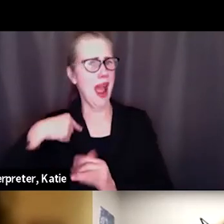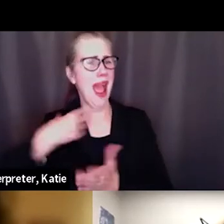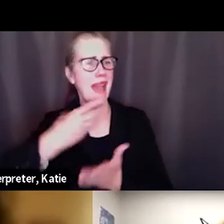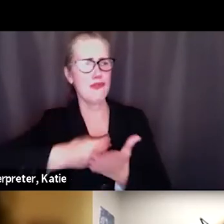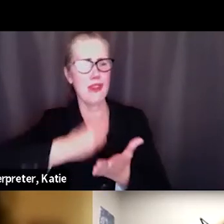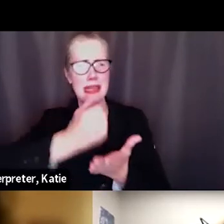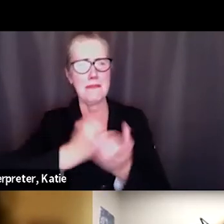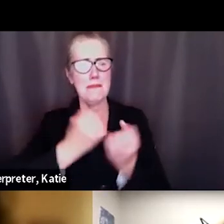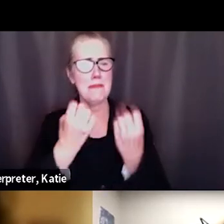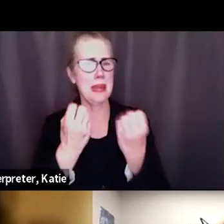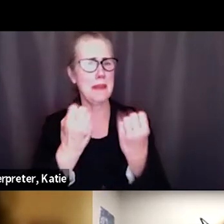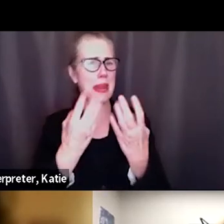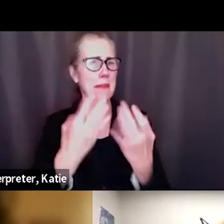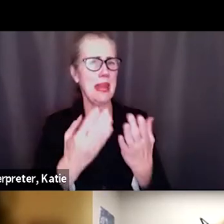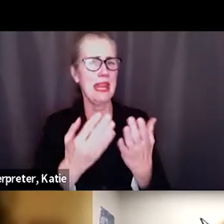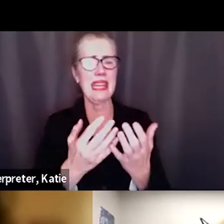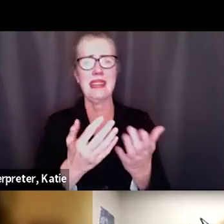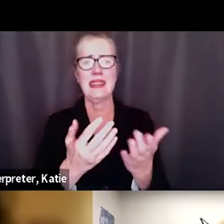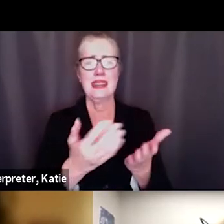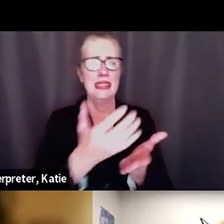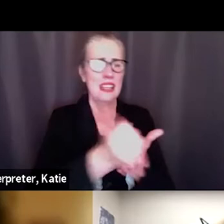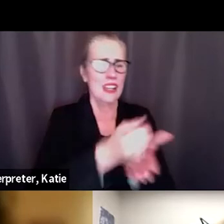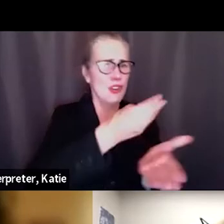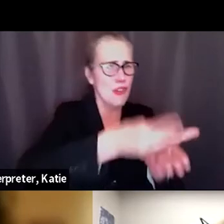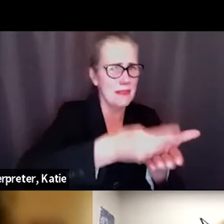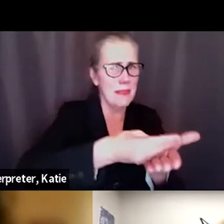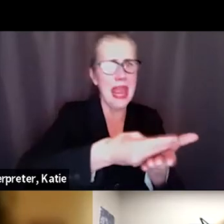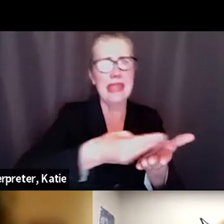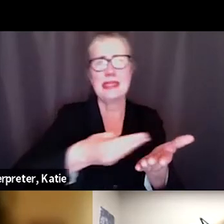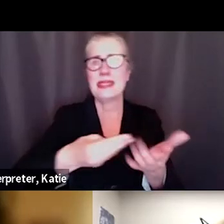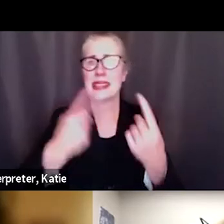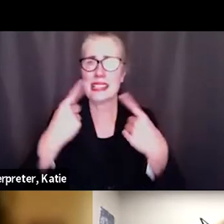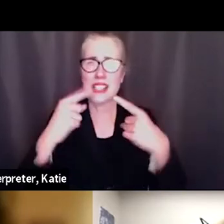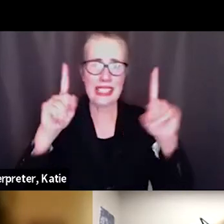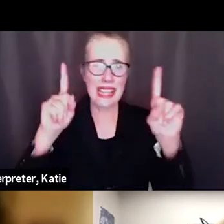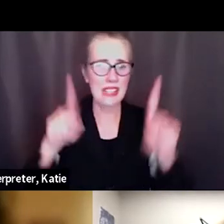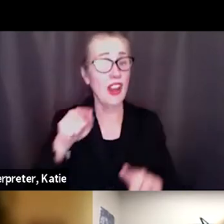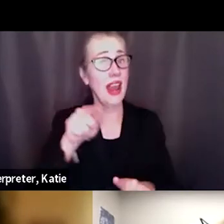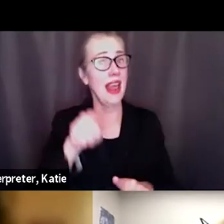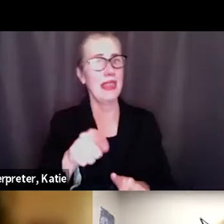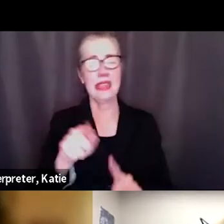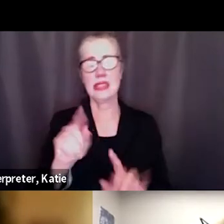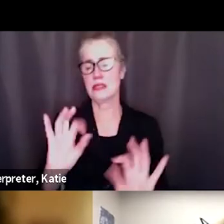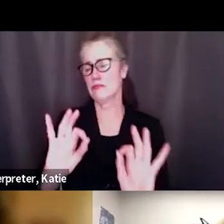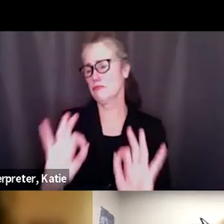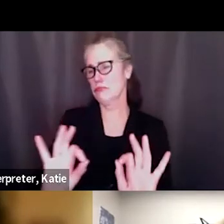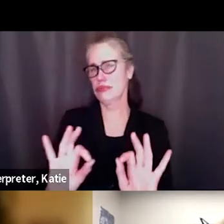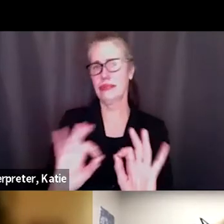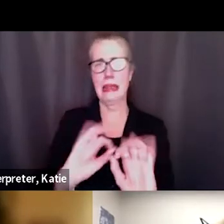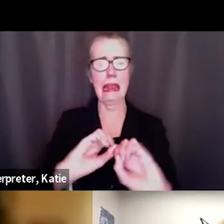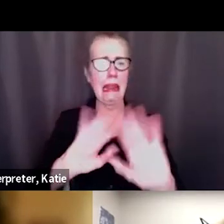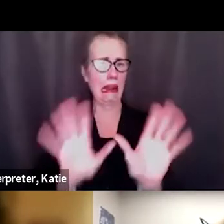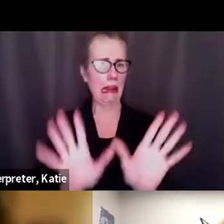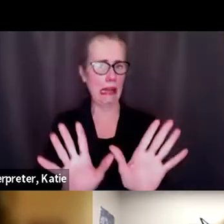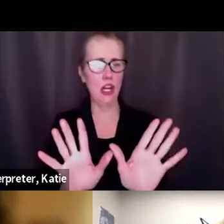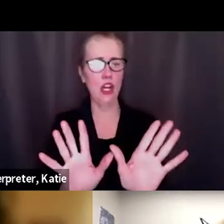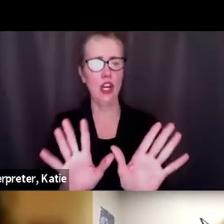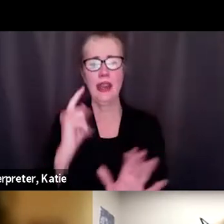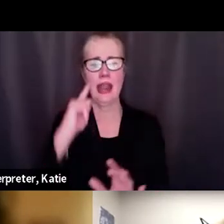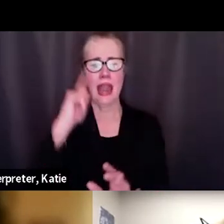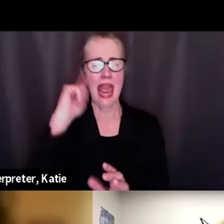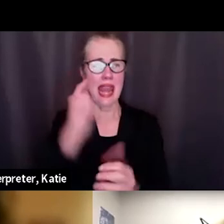successful campaigns this project has all the ingredients a clear and compelling vision addressing a high